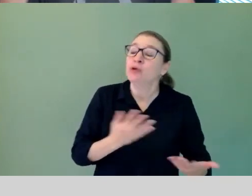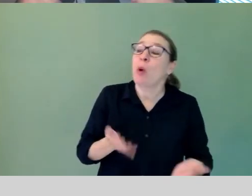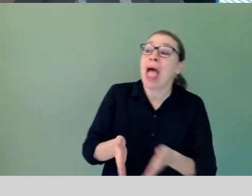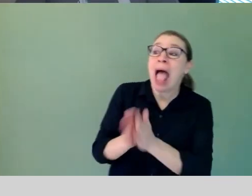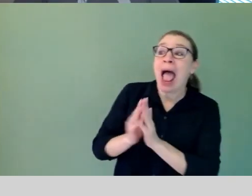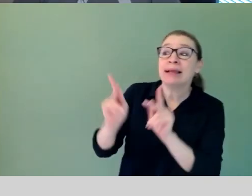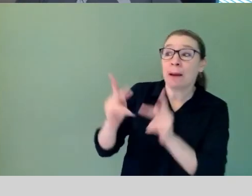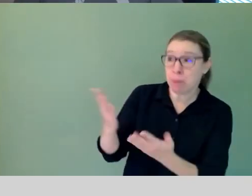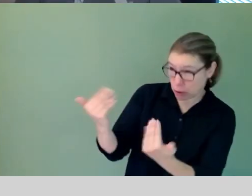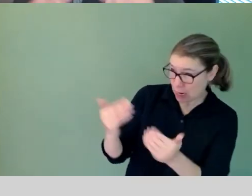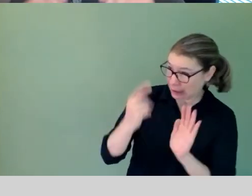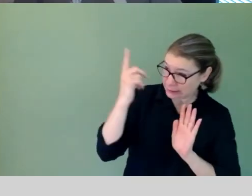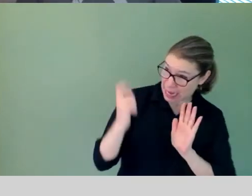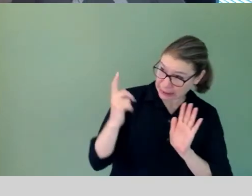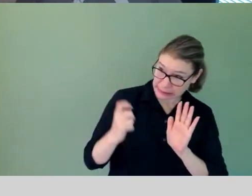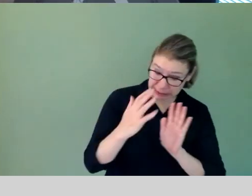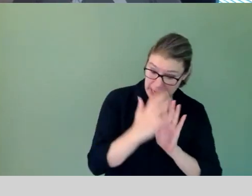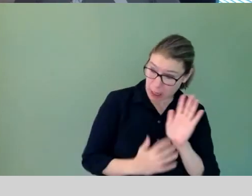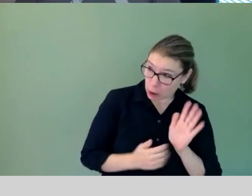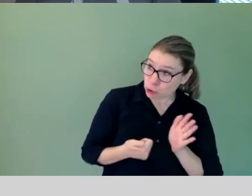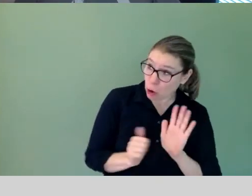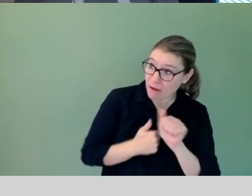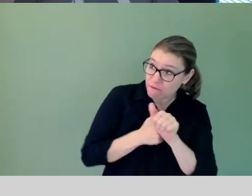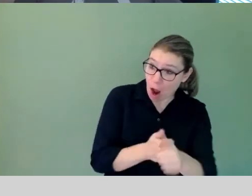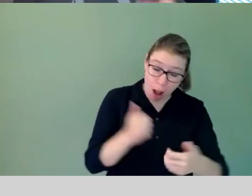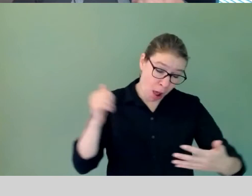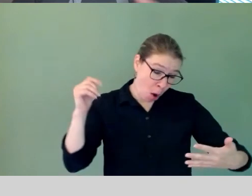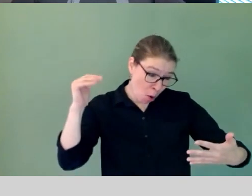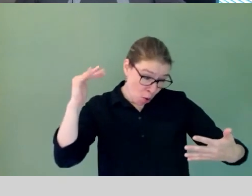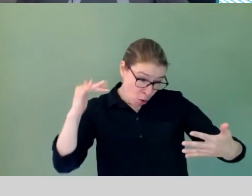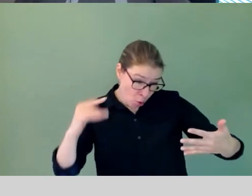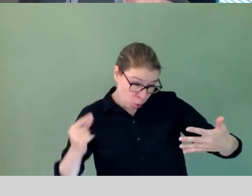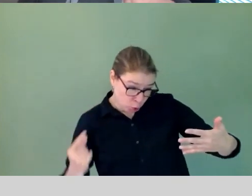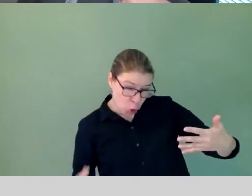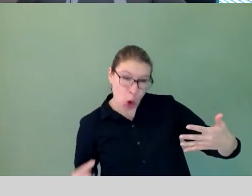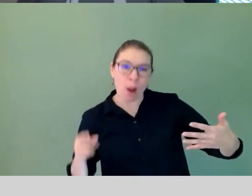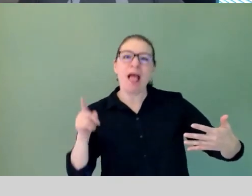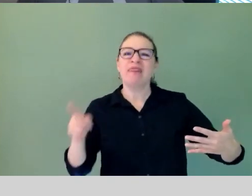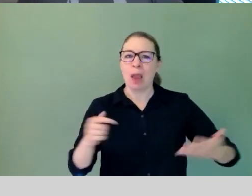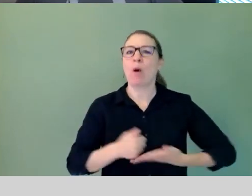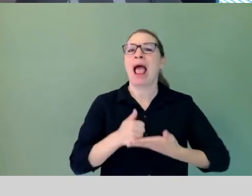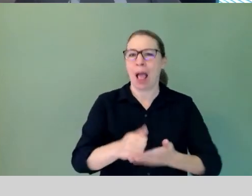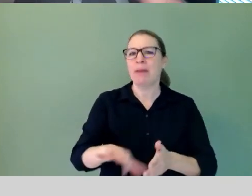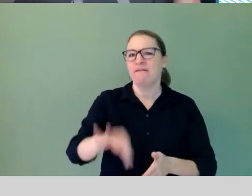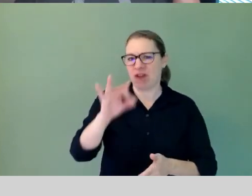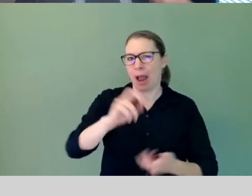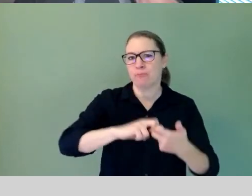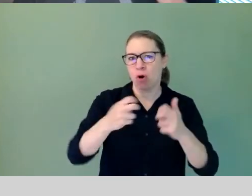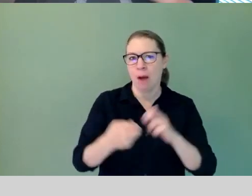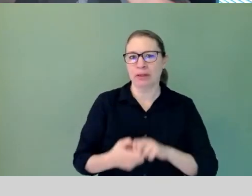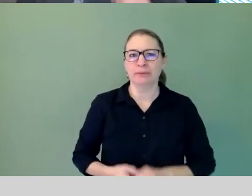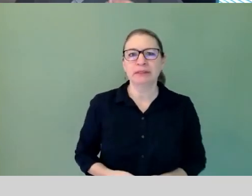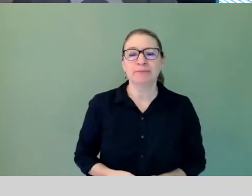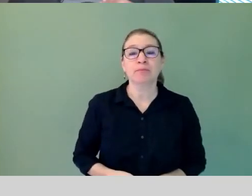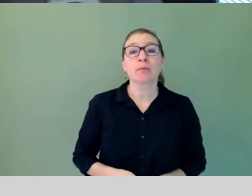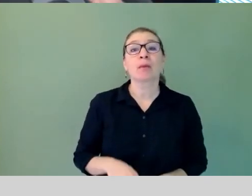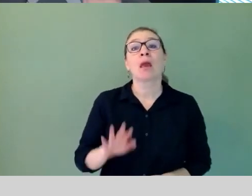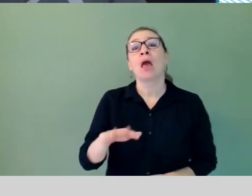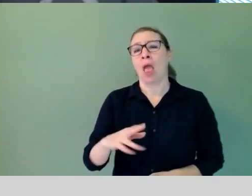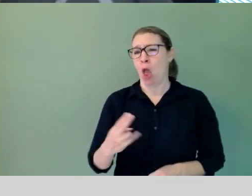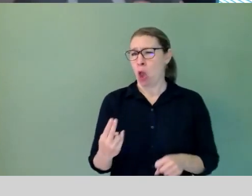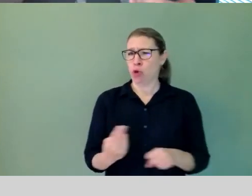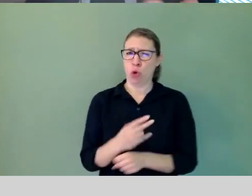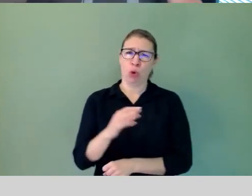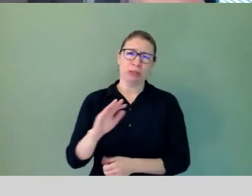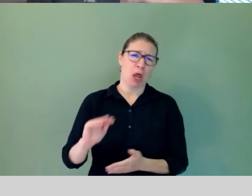you're just blind to it. So have someone else do it. They won't have the same blinds. Use a fresh environment for testing. This is really important. You